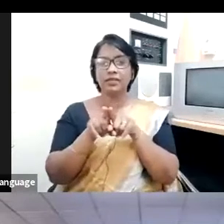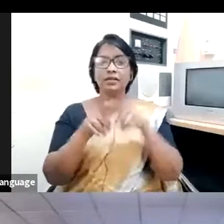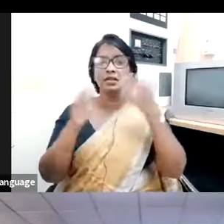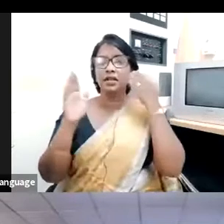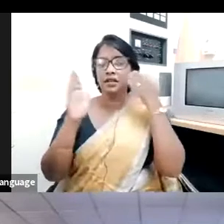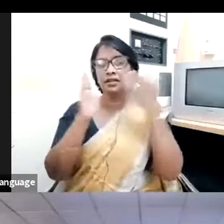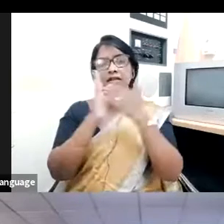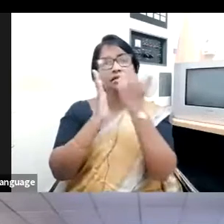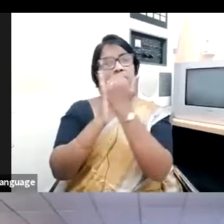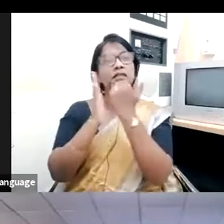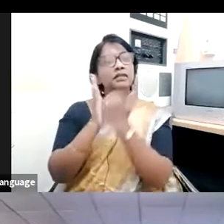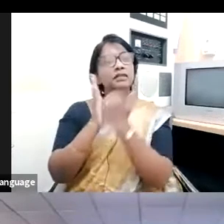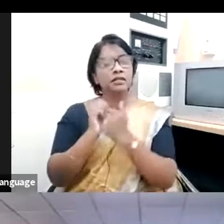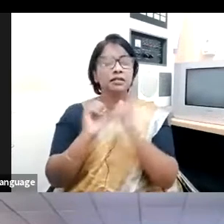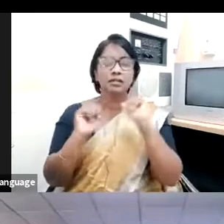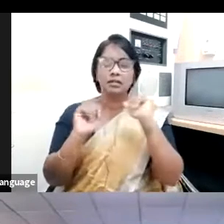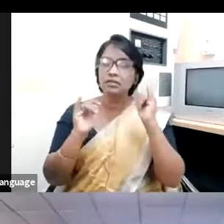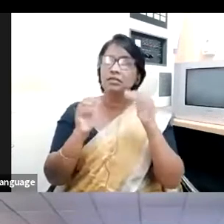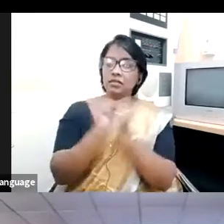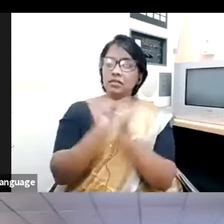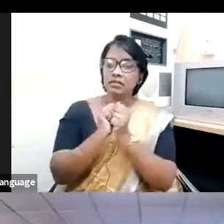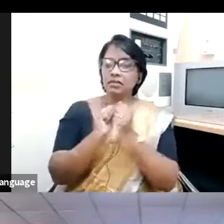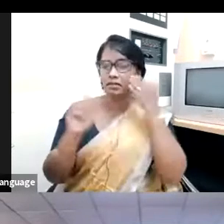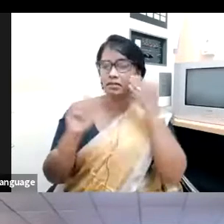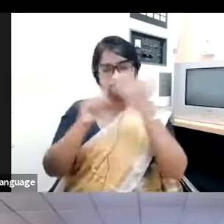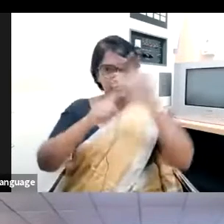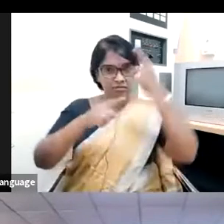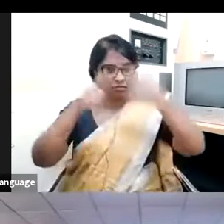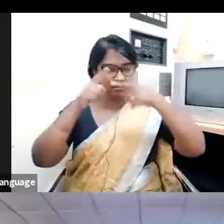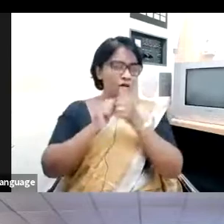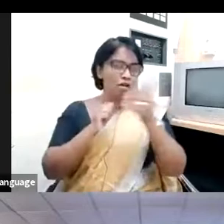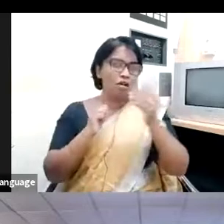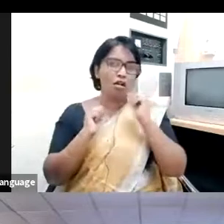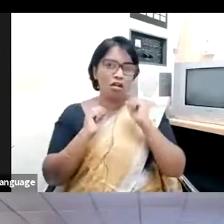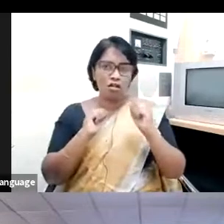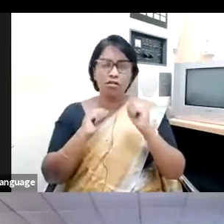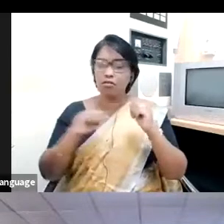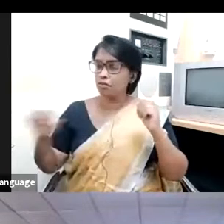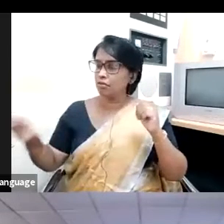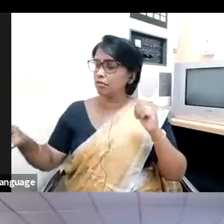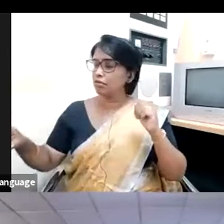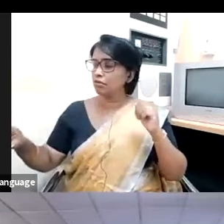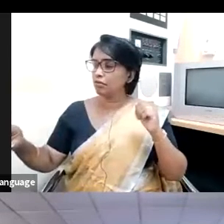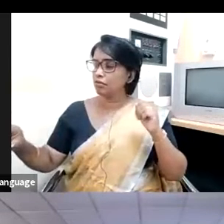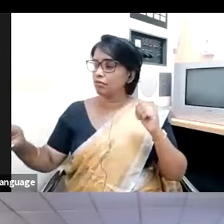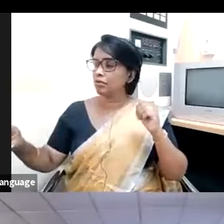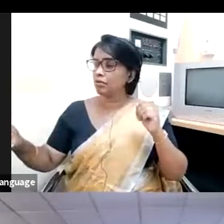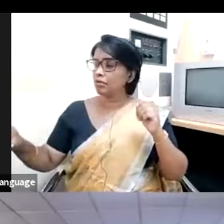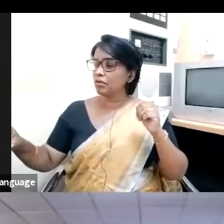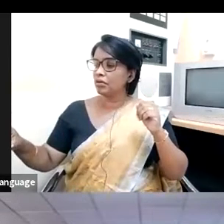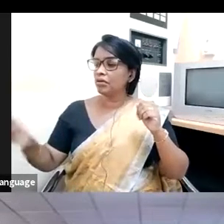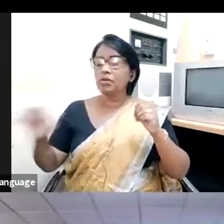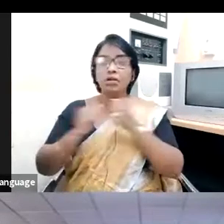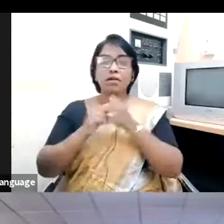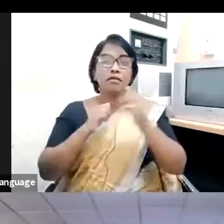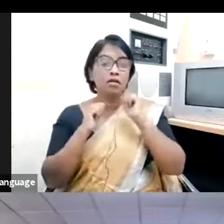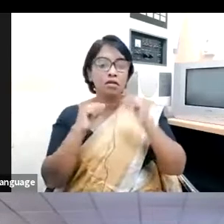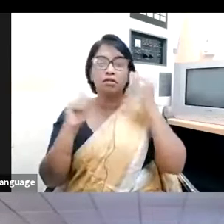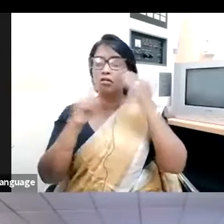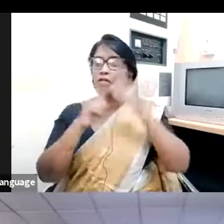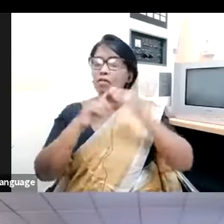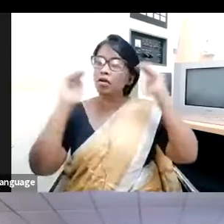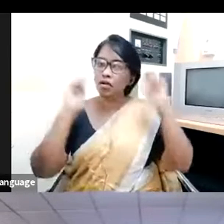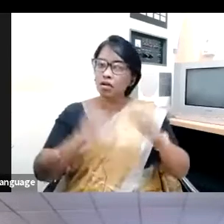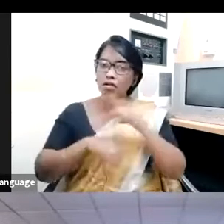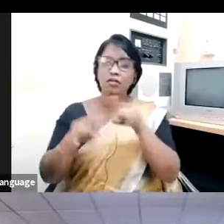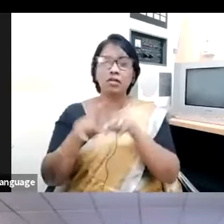is within our reach, whatever is within our capacity to mitigate the impact or adverse effects of this climate emergency. That we